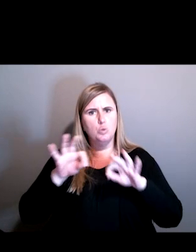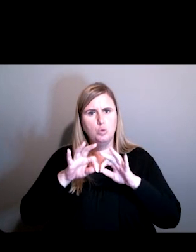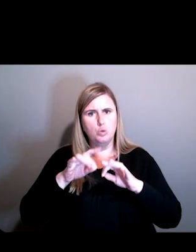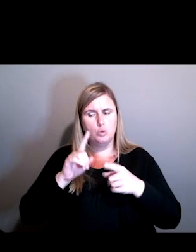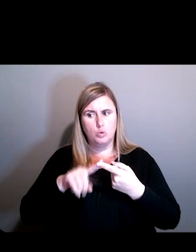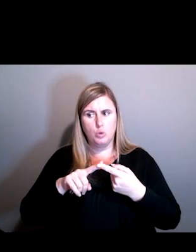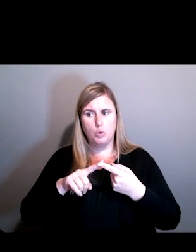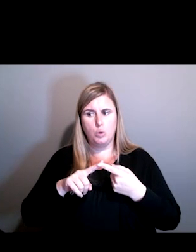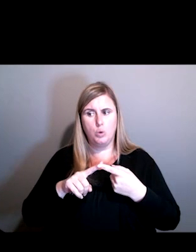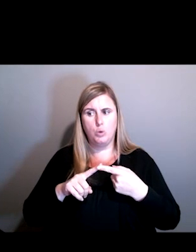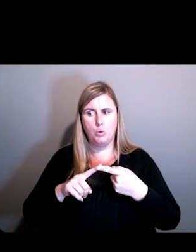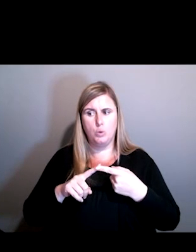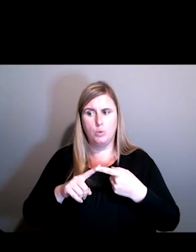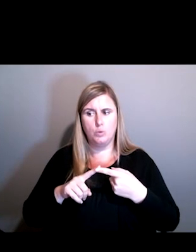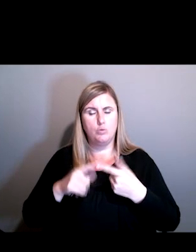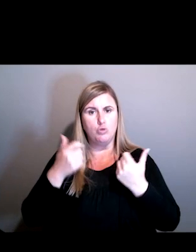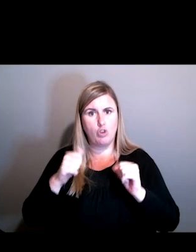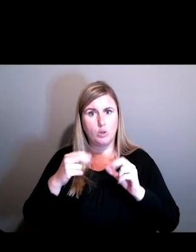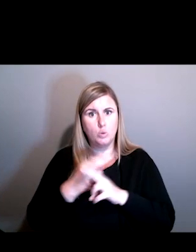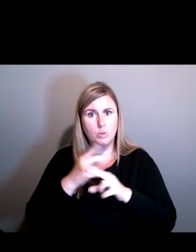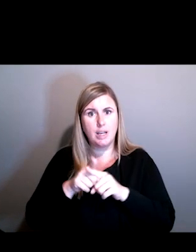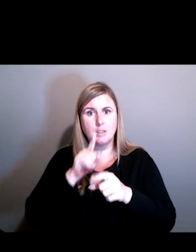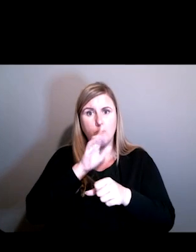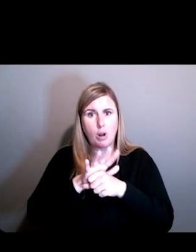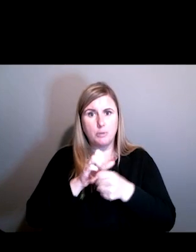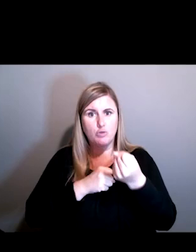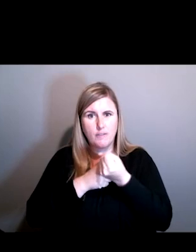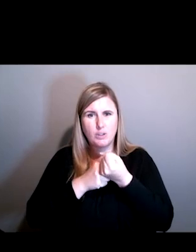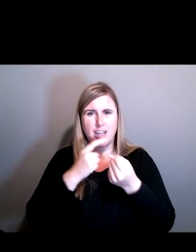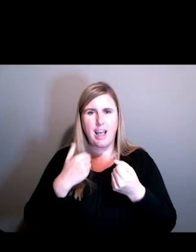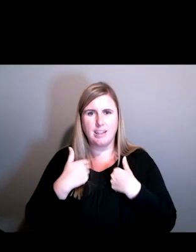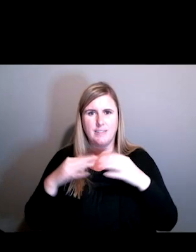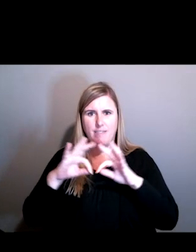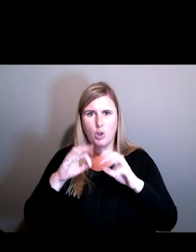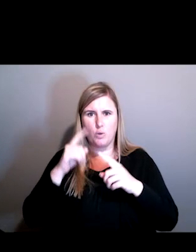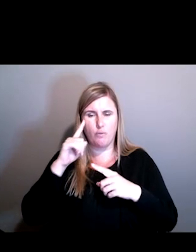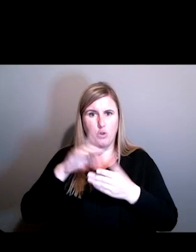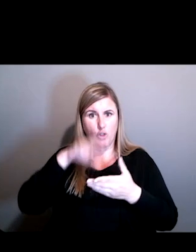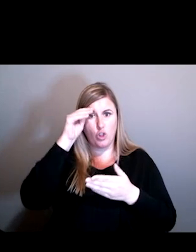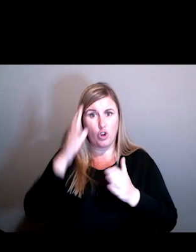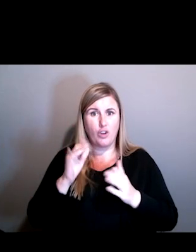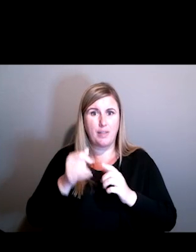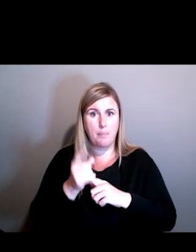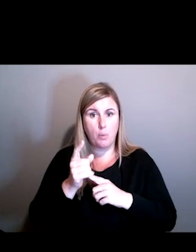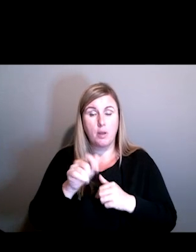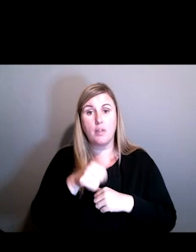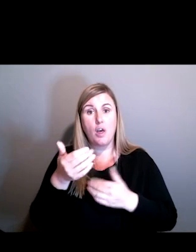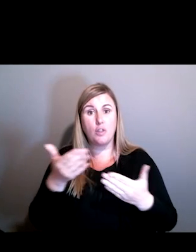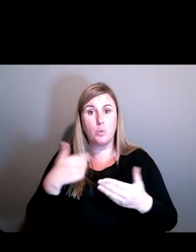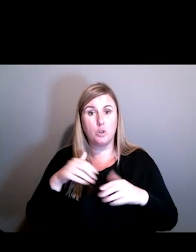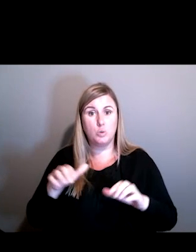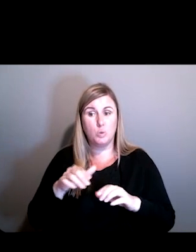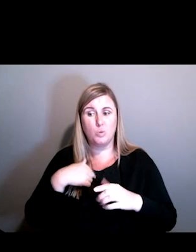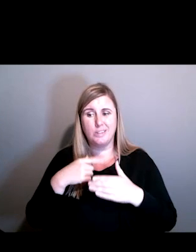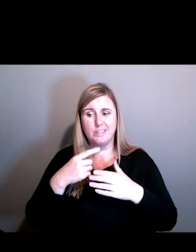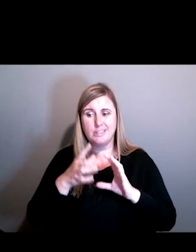to make sure that what we are trying to use as a promise reinforcer is valuable to our learner at that moment. The other thing that